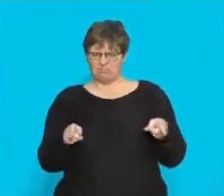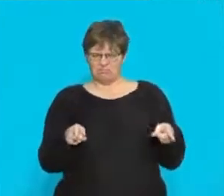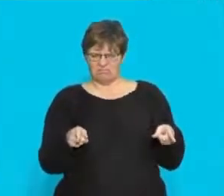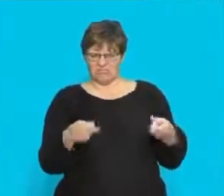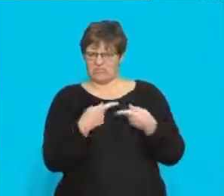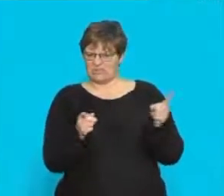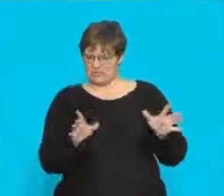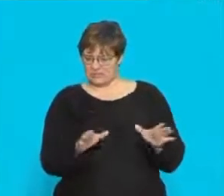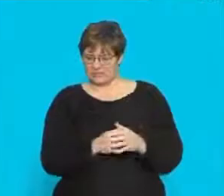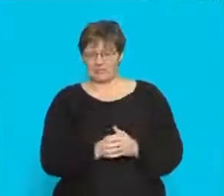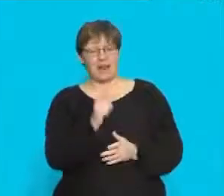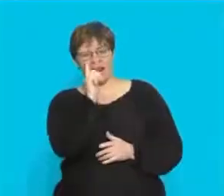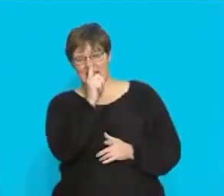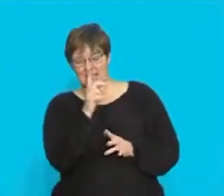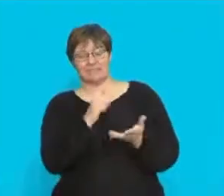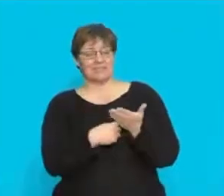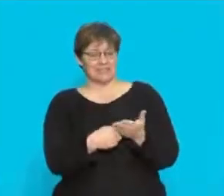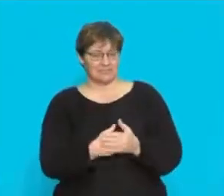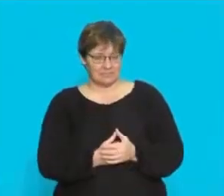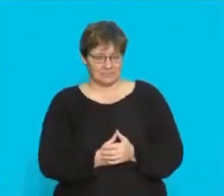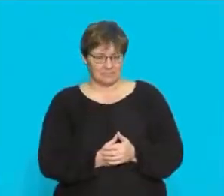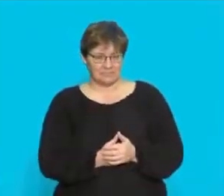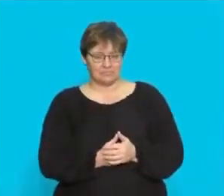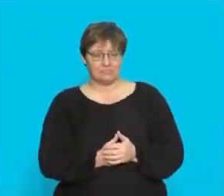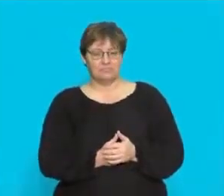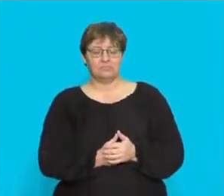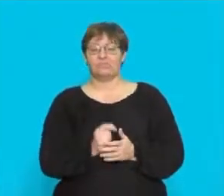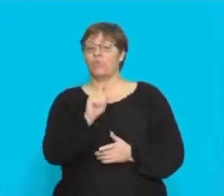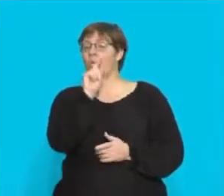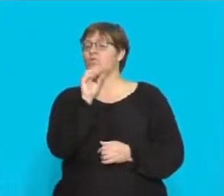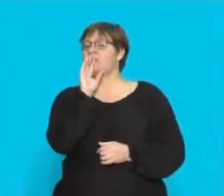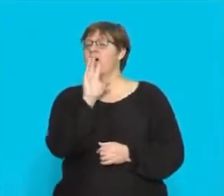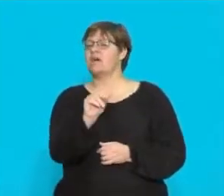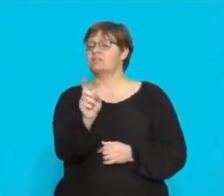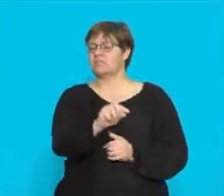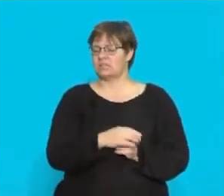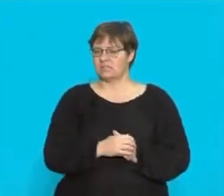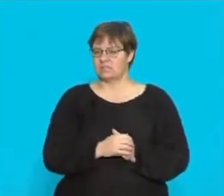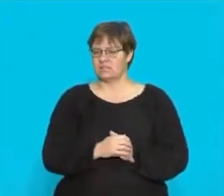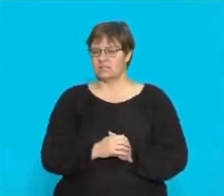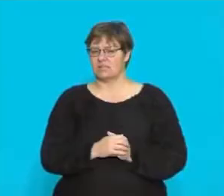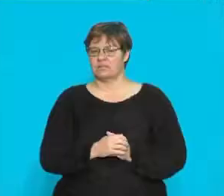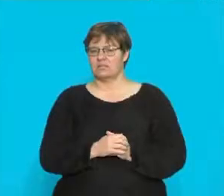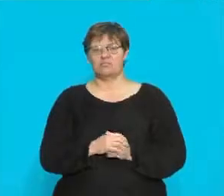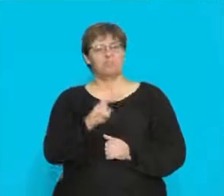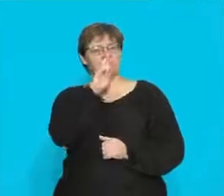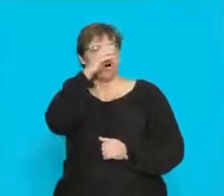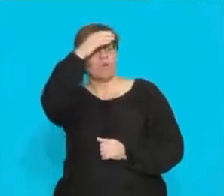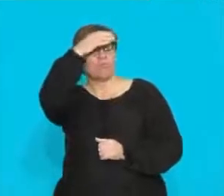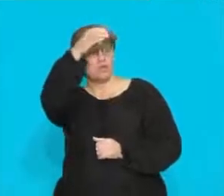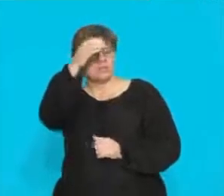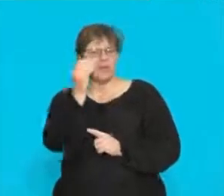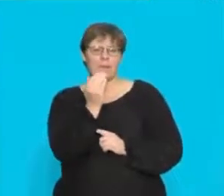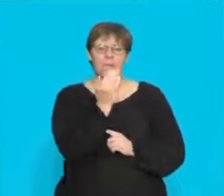we're going to get into those things later. So the question that I did ask you is that when we look at